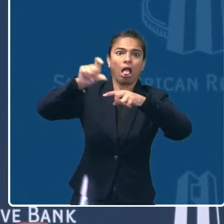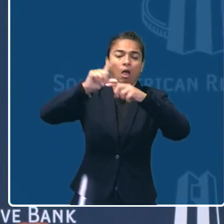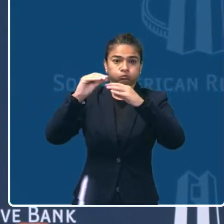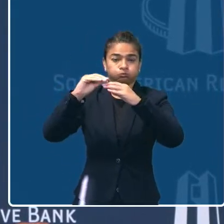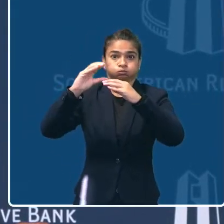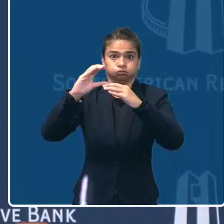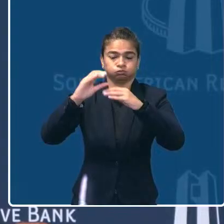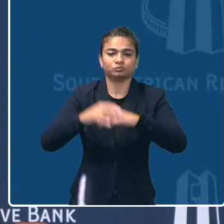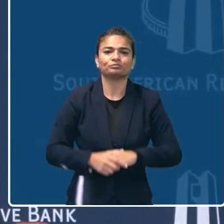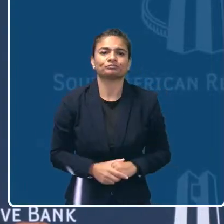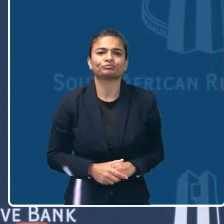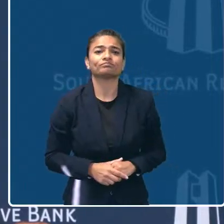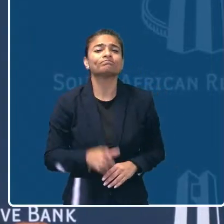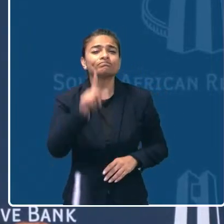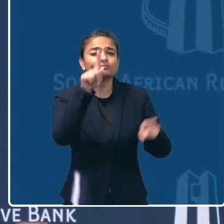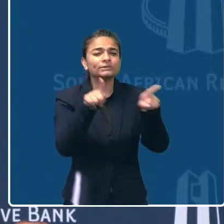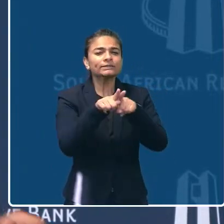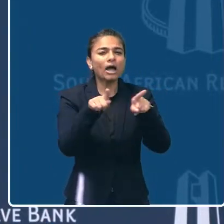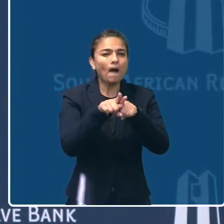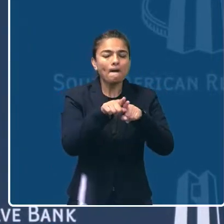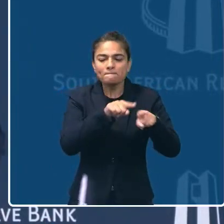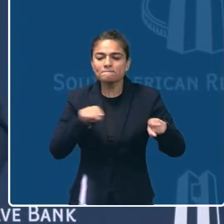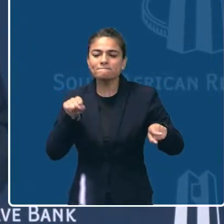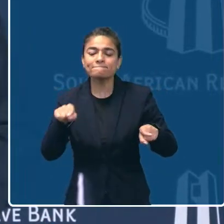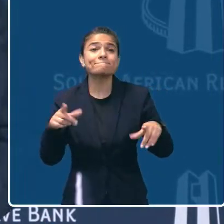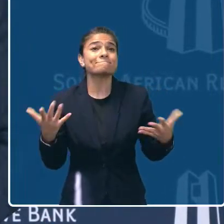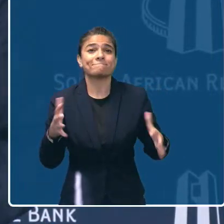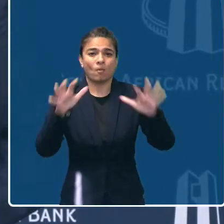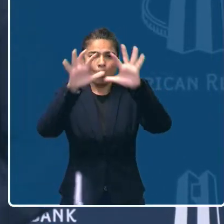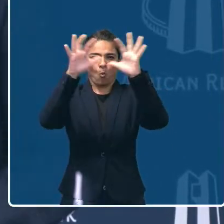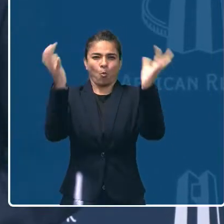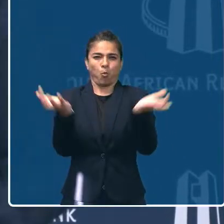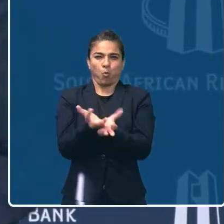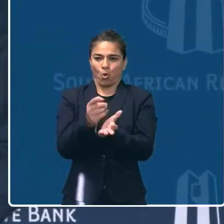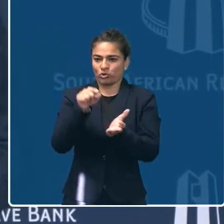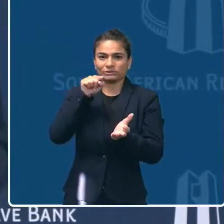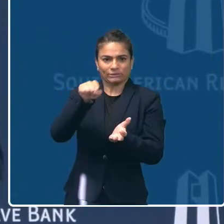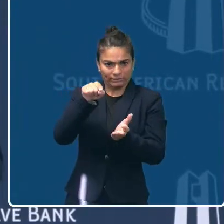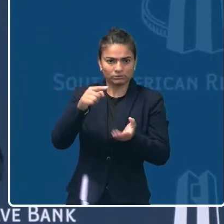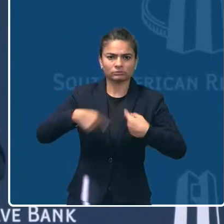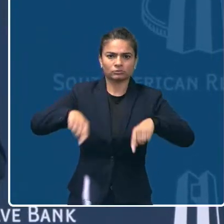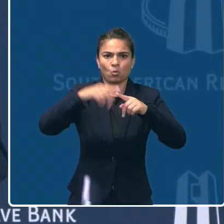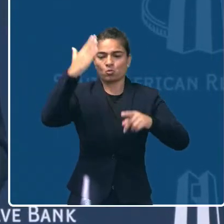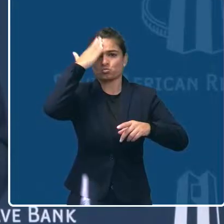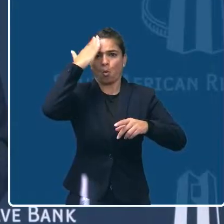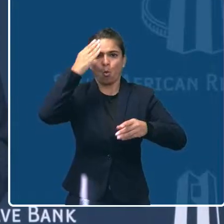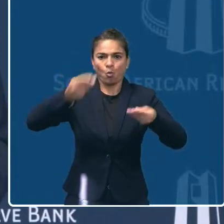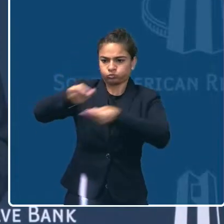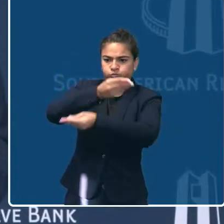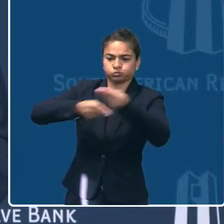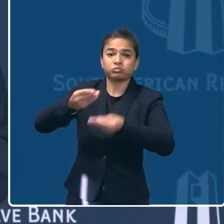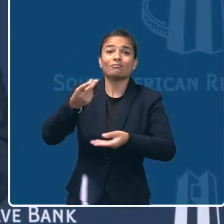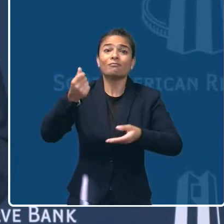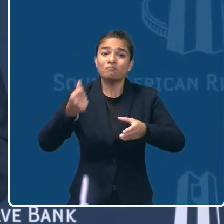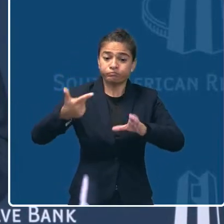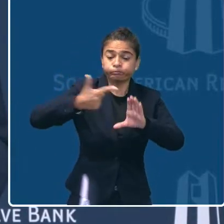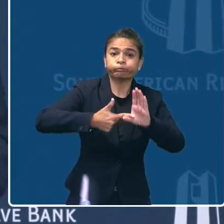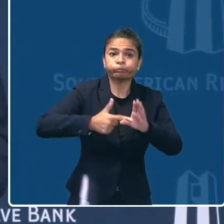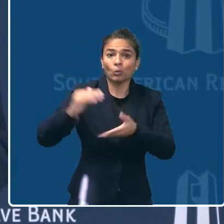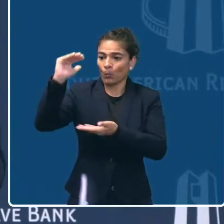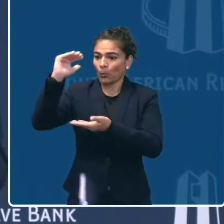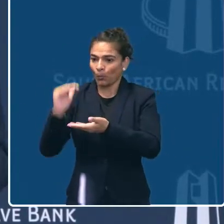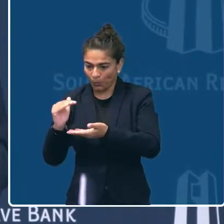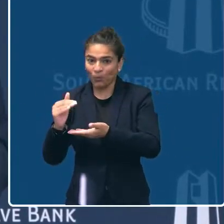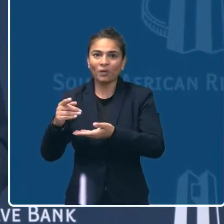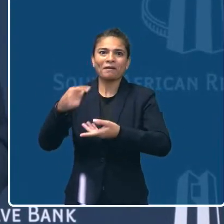economies. At the same time, inflation could be lower given weaker world growth,